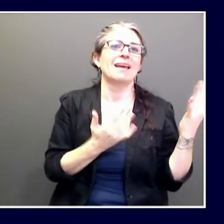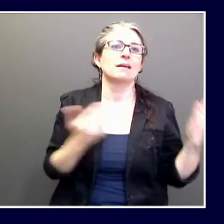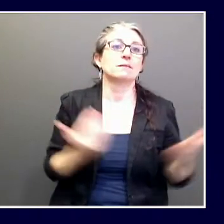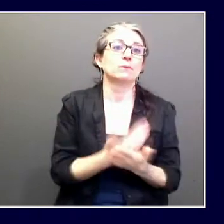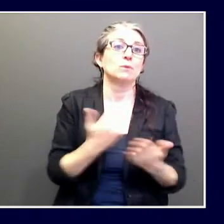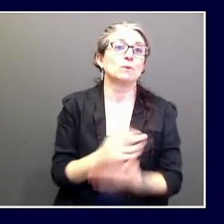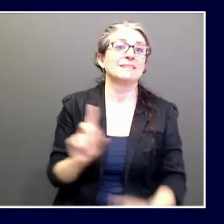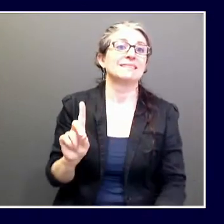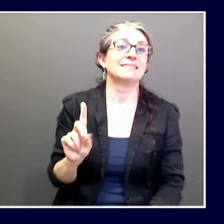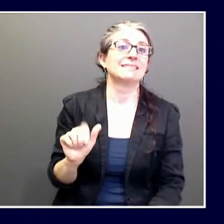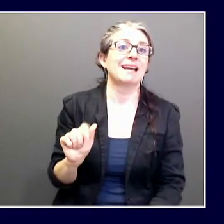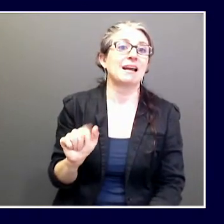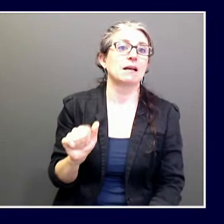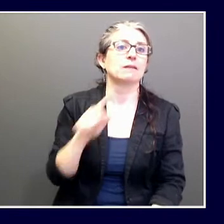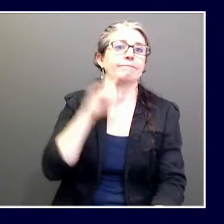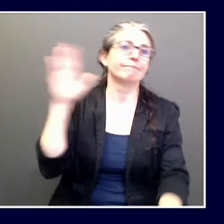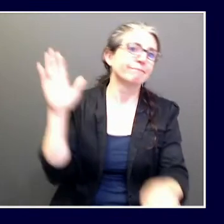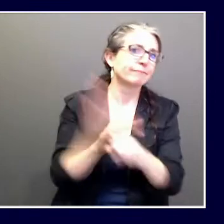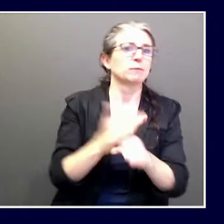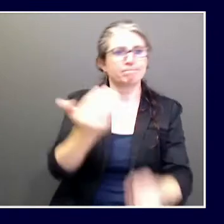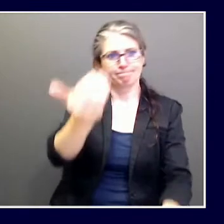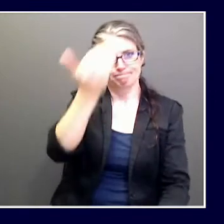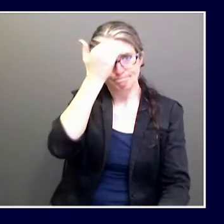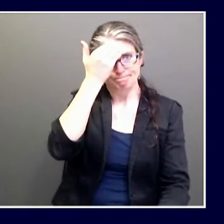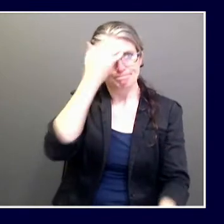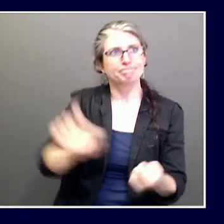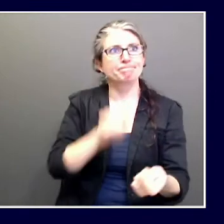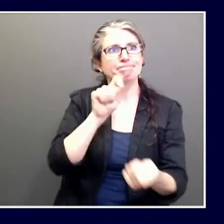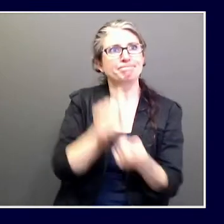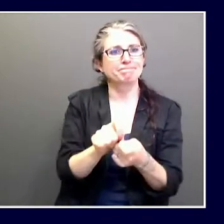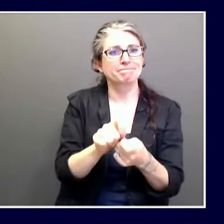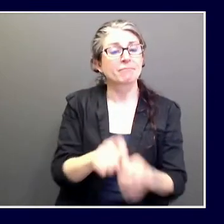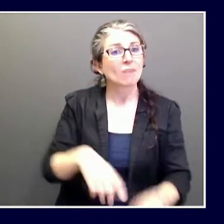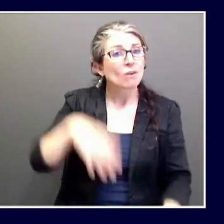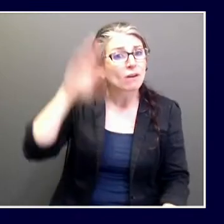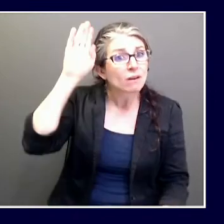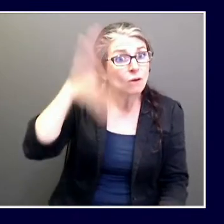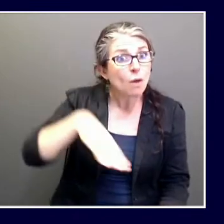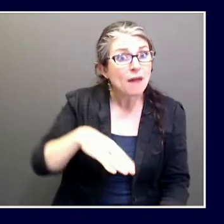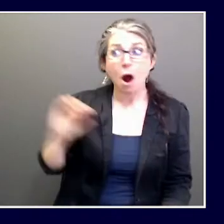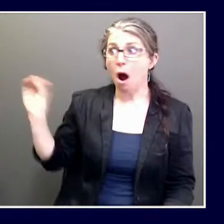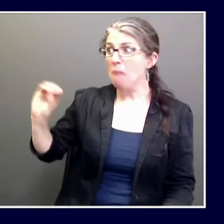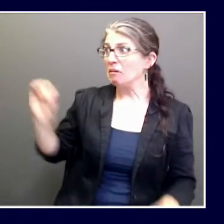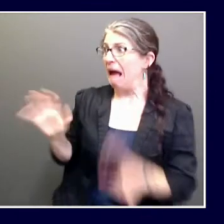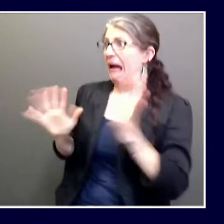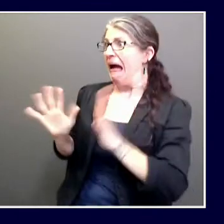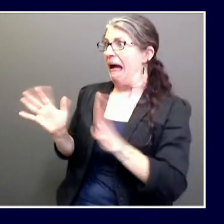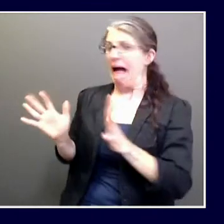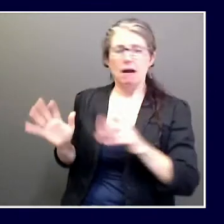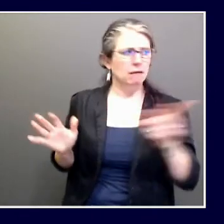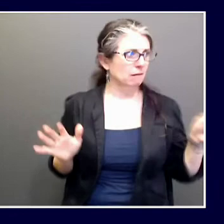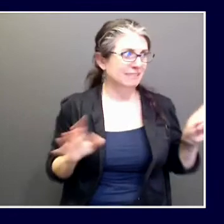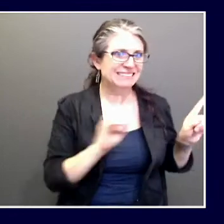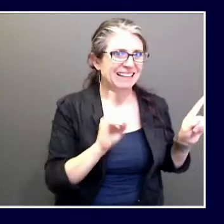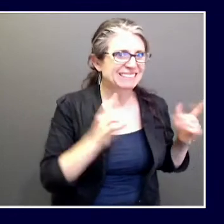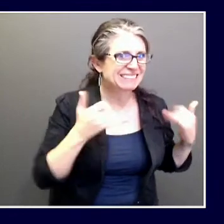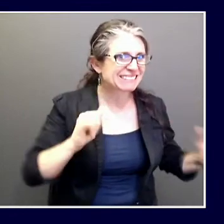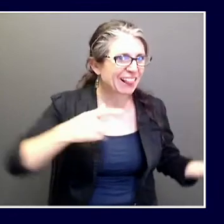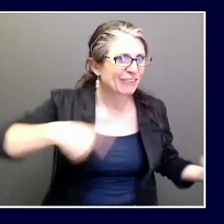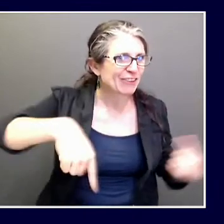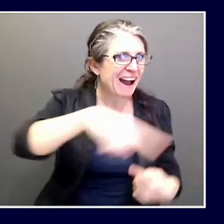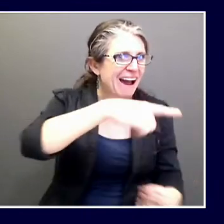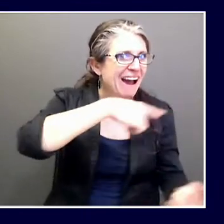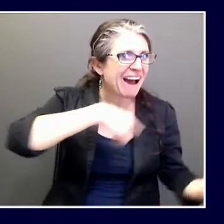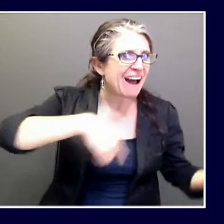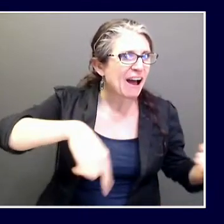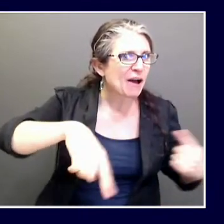about the virus that's in front of us right now. The Delta variant, which is here today, is already causing